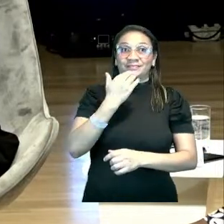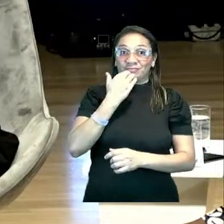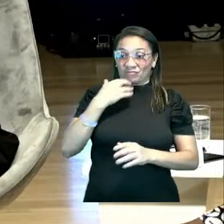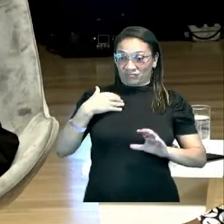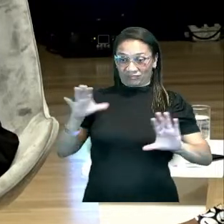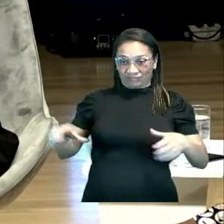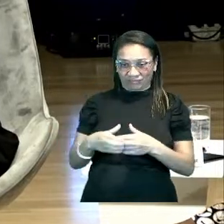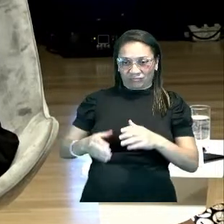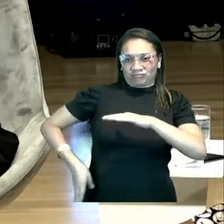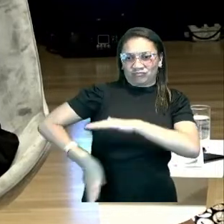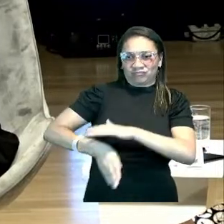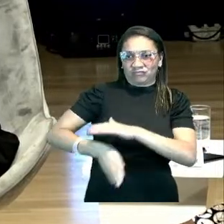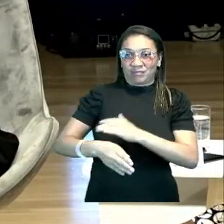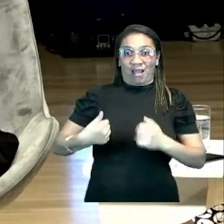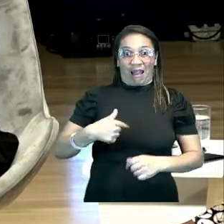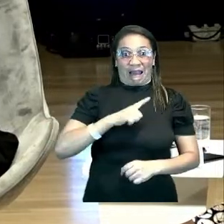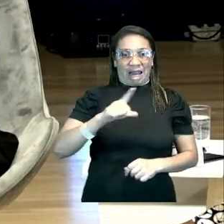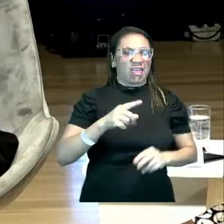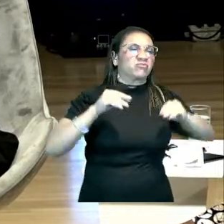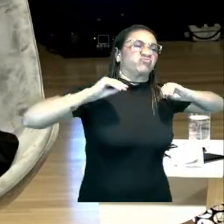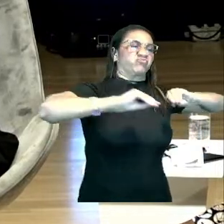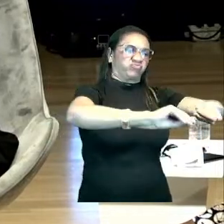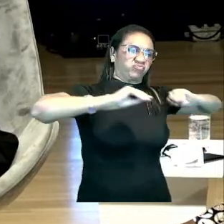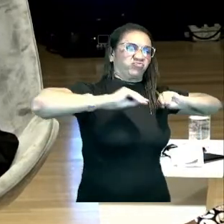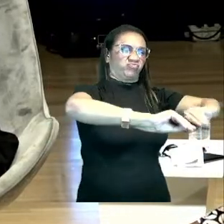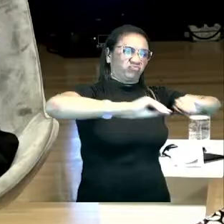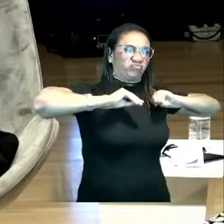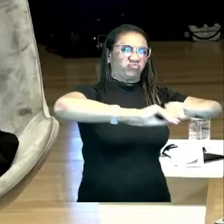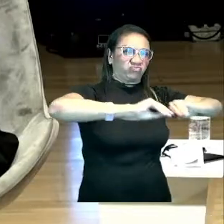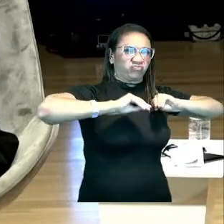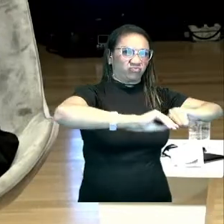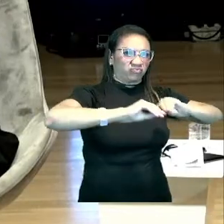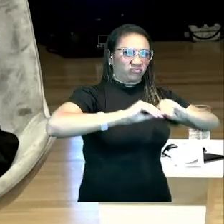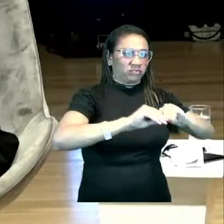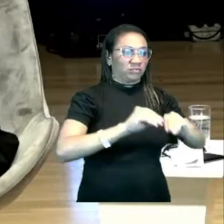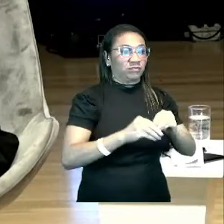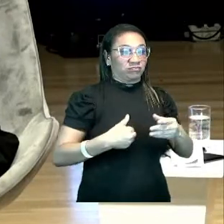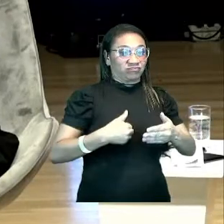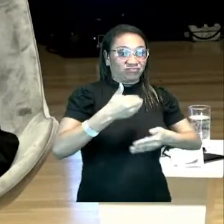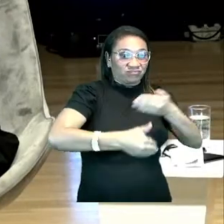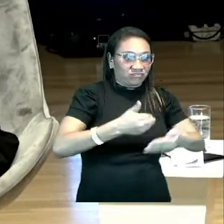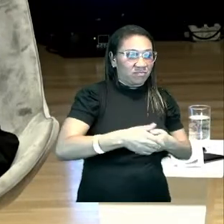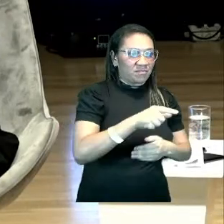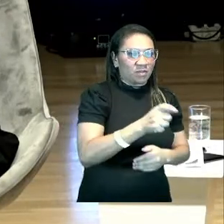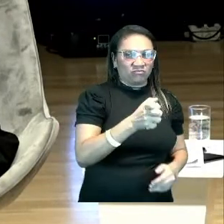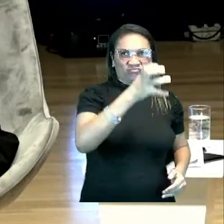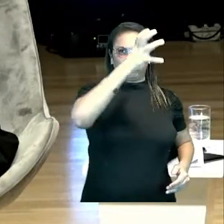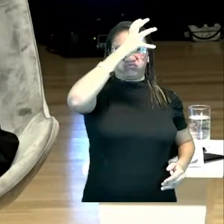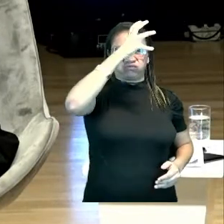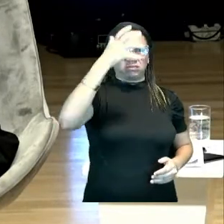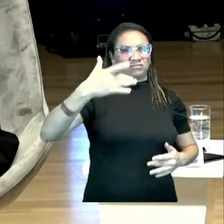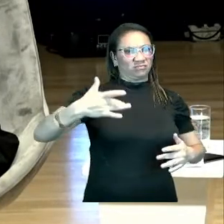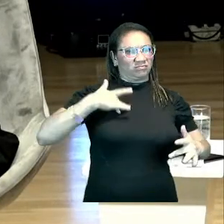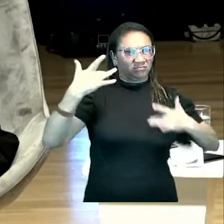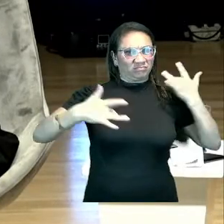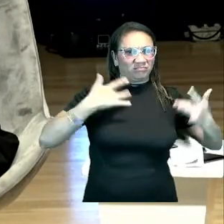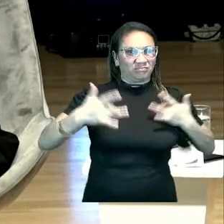edifying through the different schools where we're trying to train people to be leaders, where we are trying